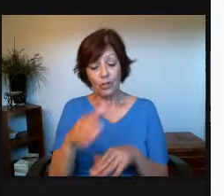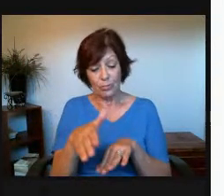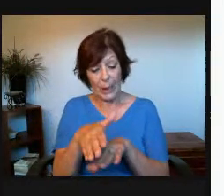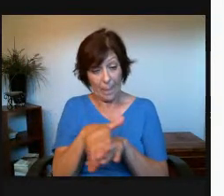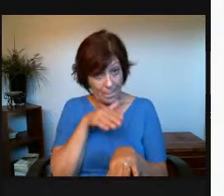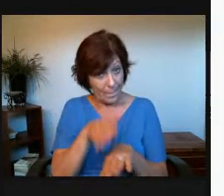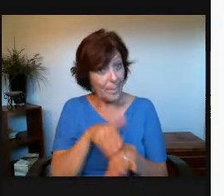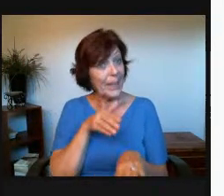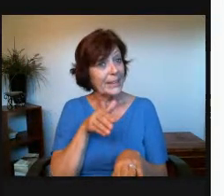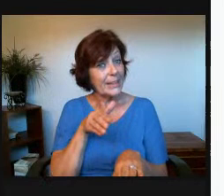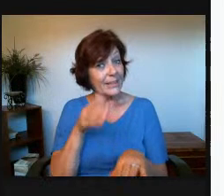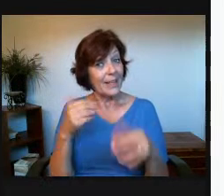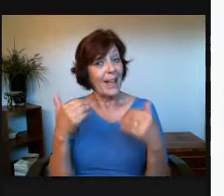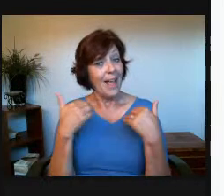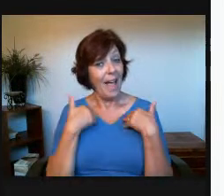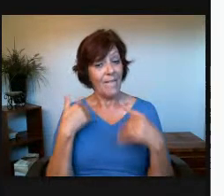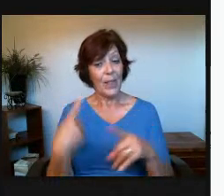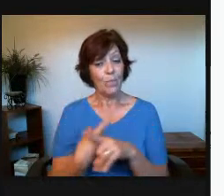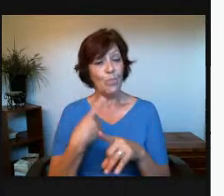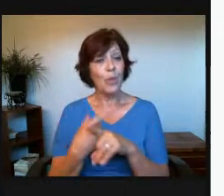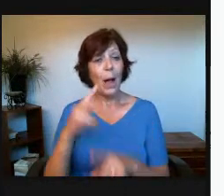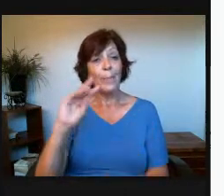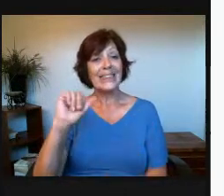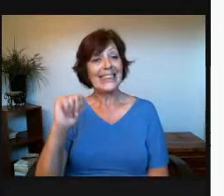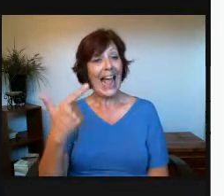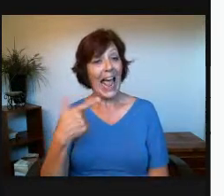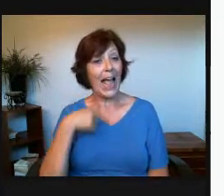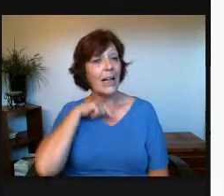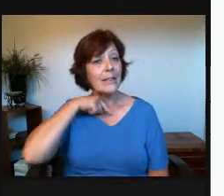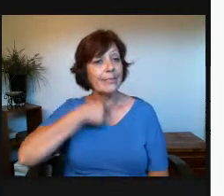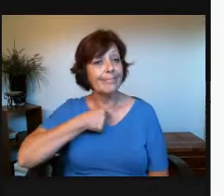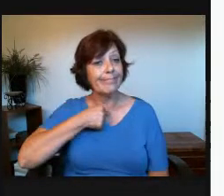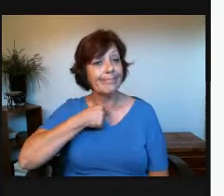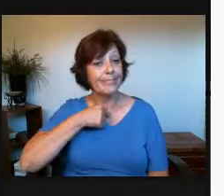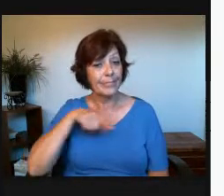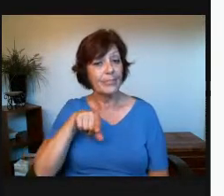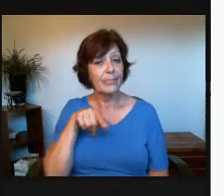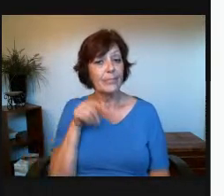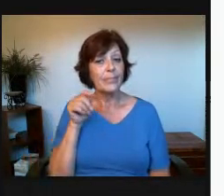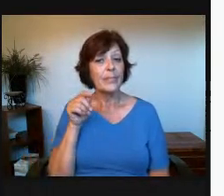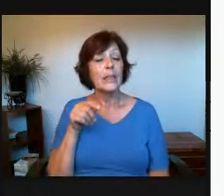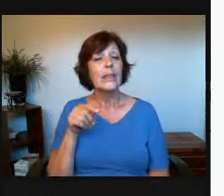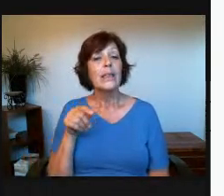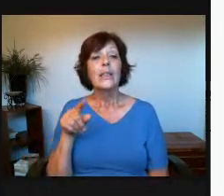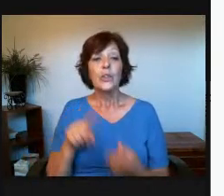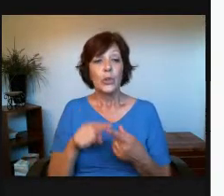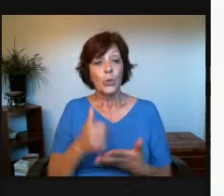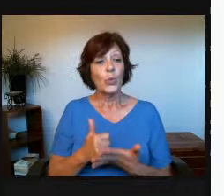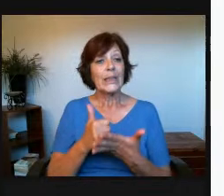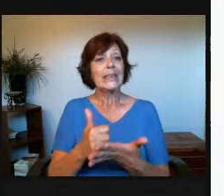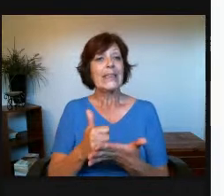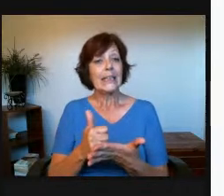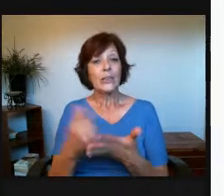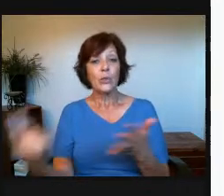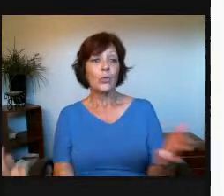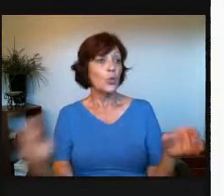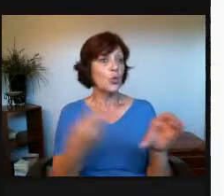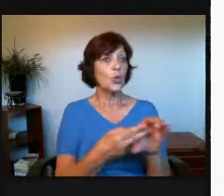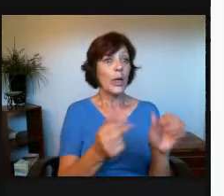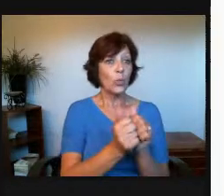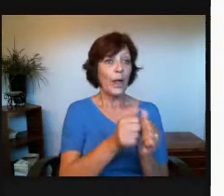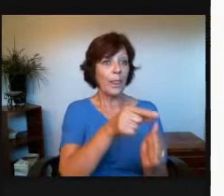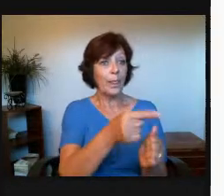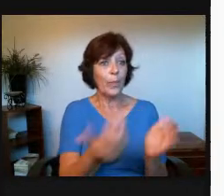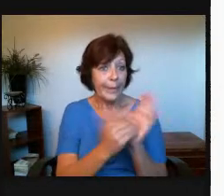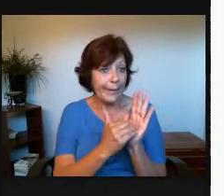service animals have the proper tags on their collars or their harnesses to assist in reunification. If